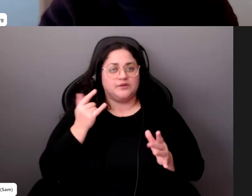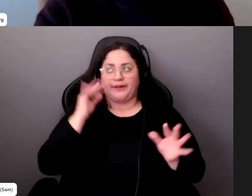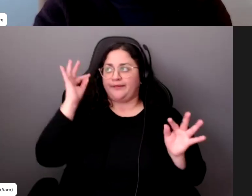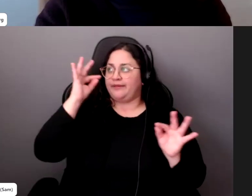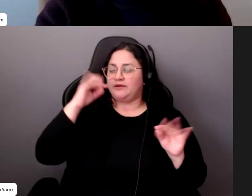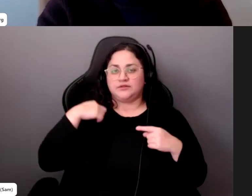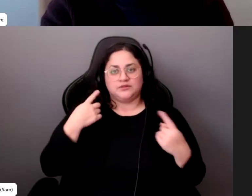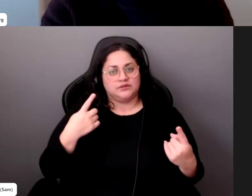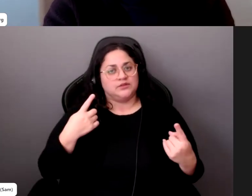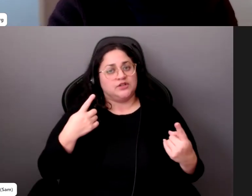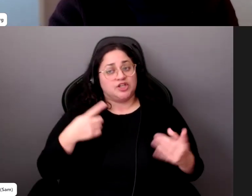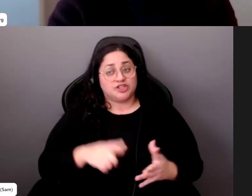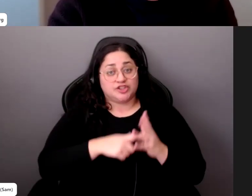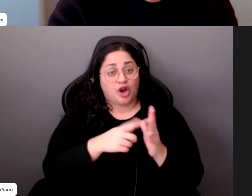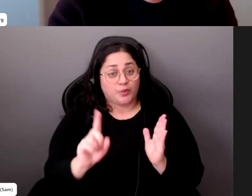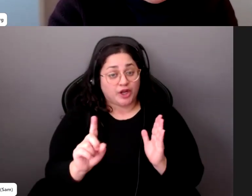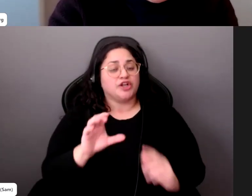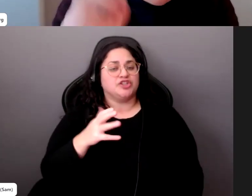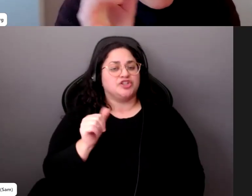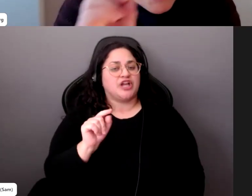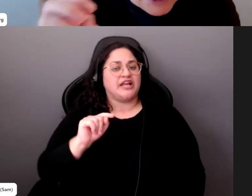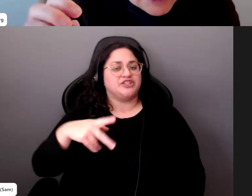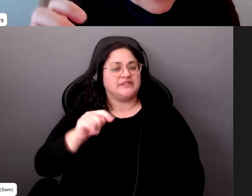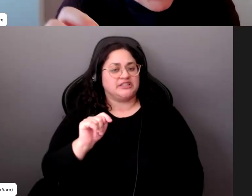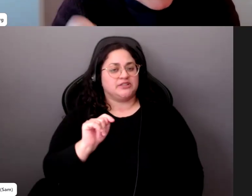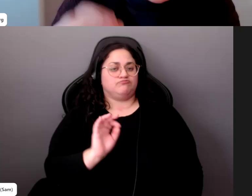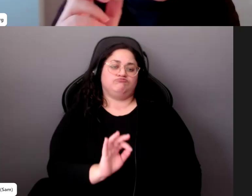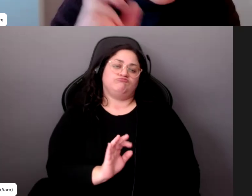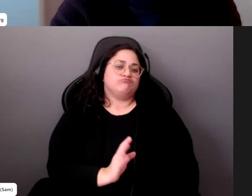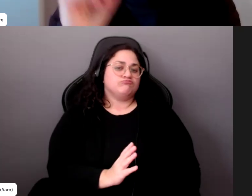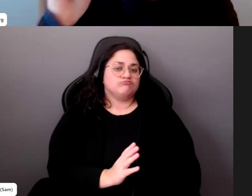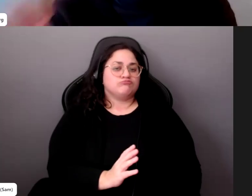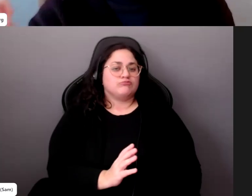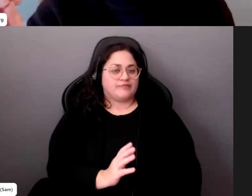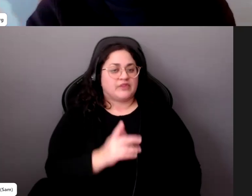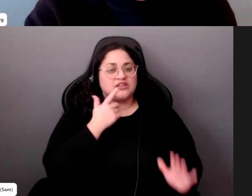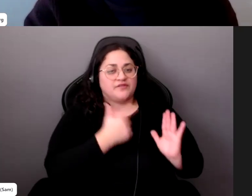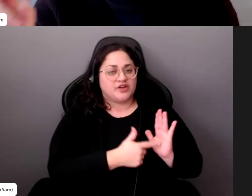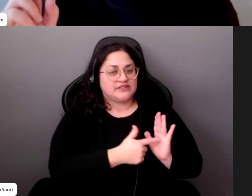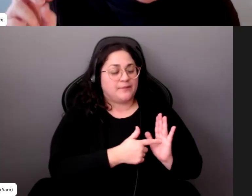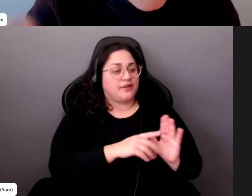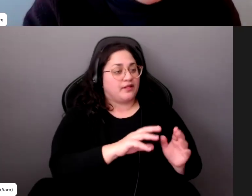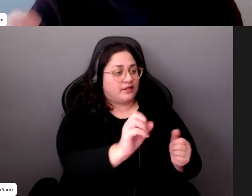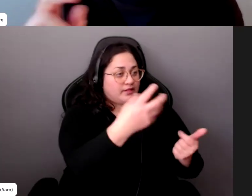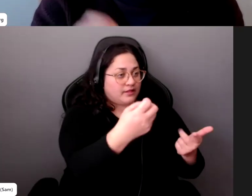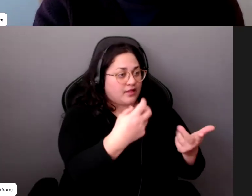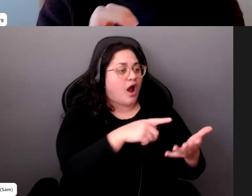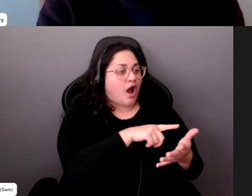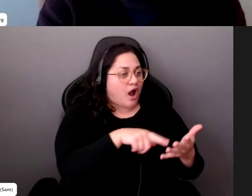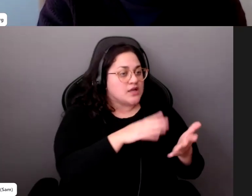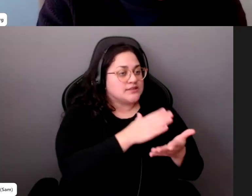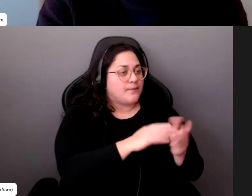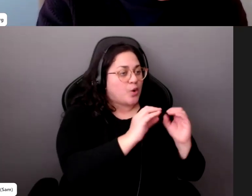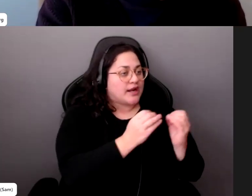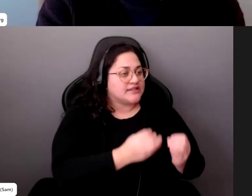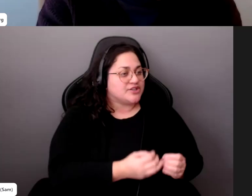check. So I see what ChatGPT has given me, and if it gives organizations, then I can go and Google the website for those